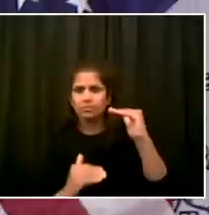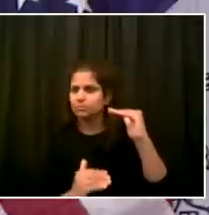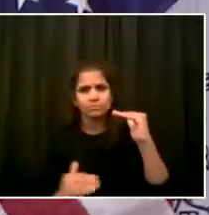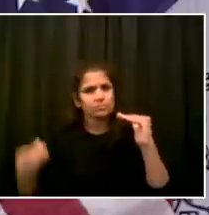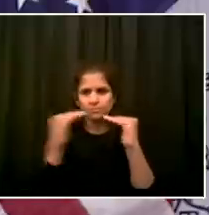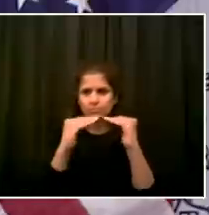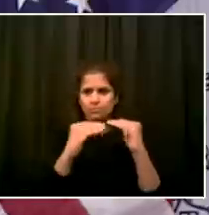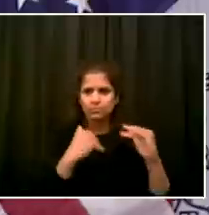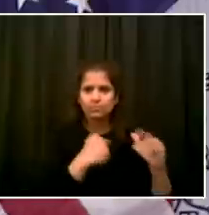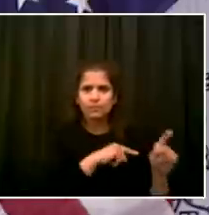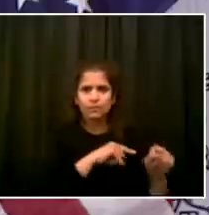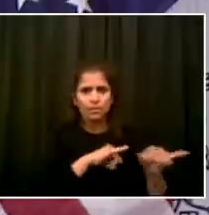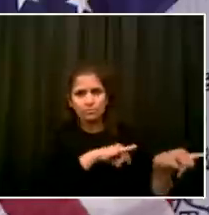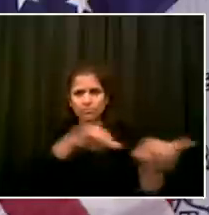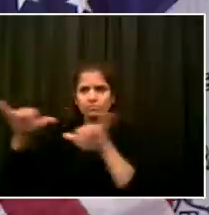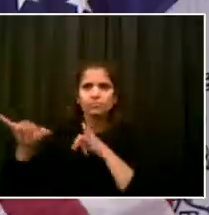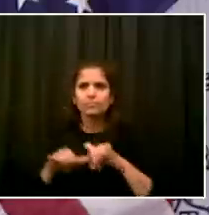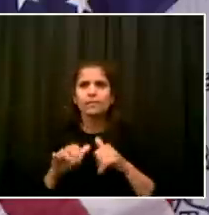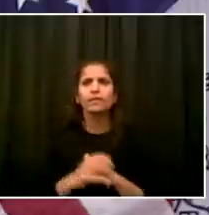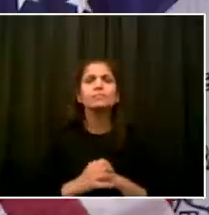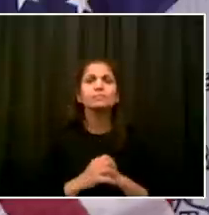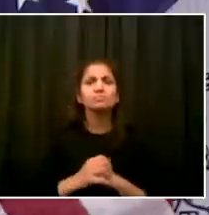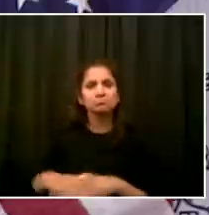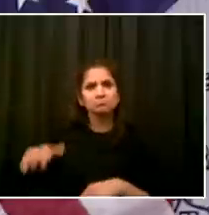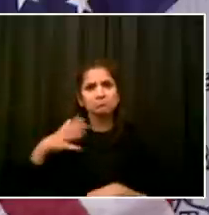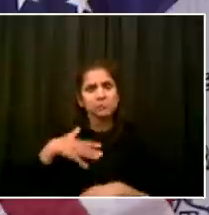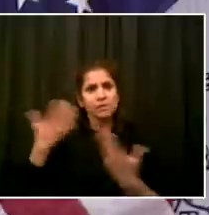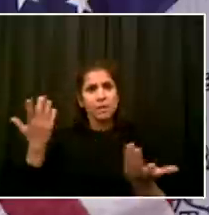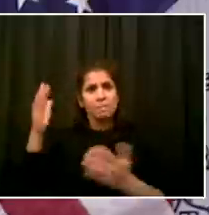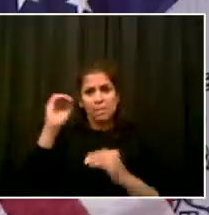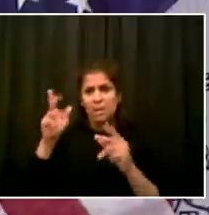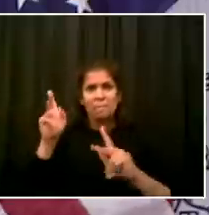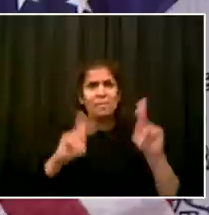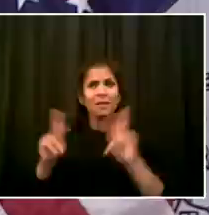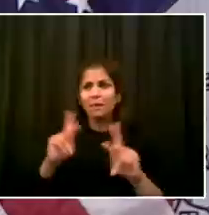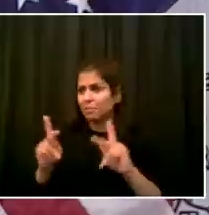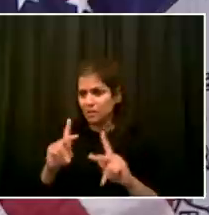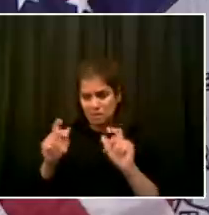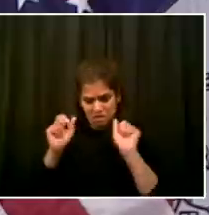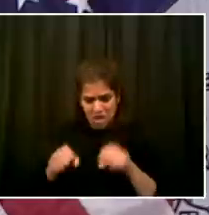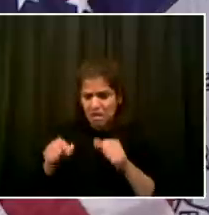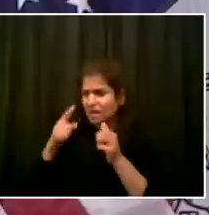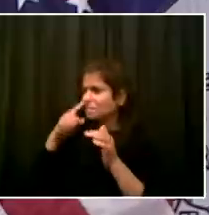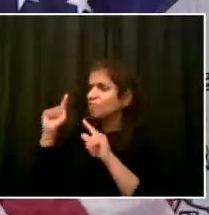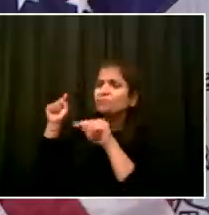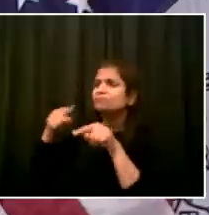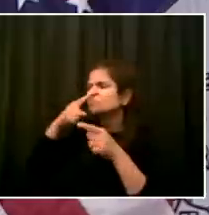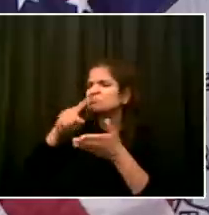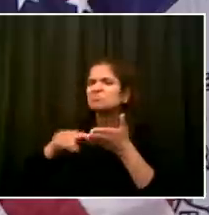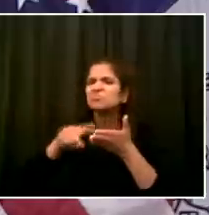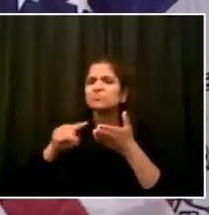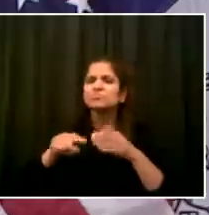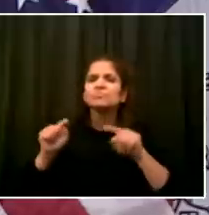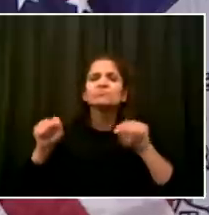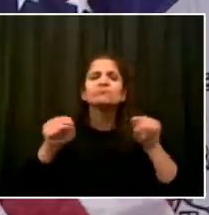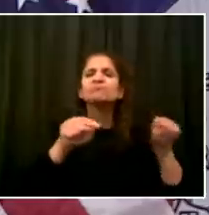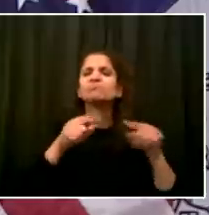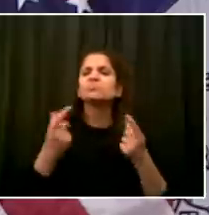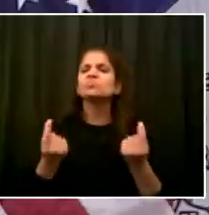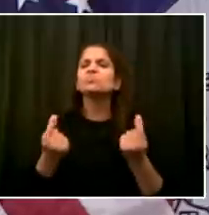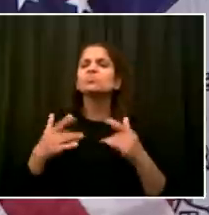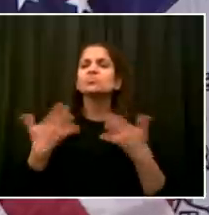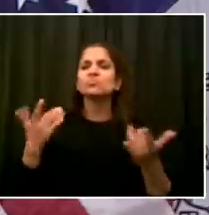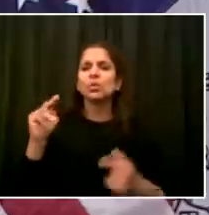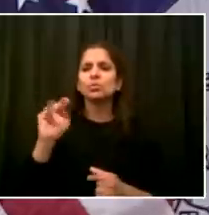acknowledging unacceptable disparities and acting on those disparities. So let me turn to Commissioner Barbeau, and then I'll come back on the